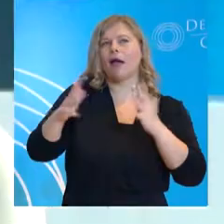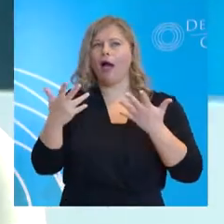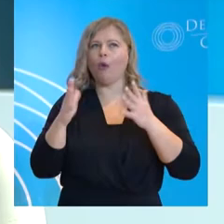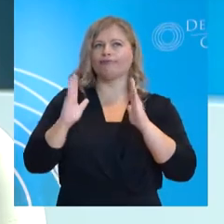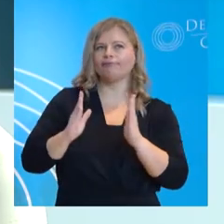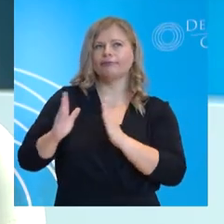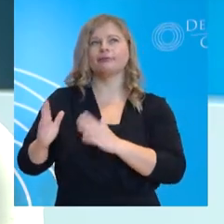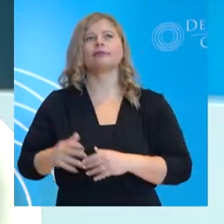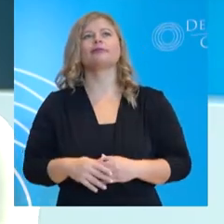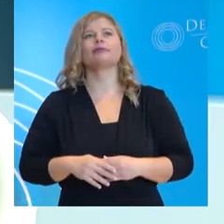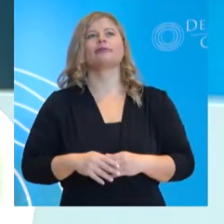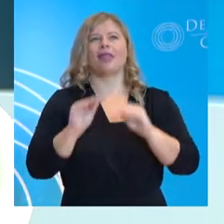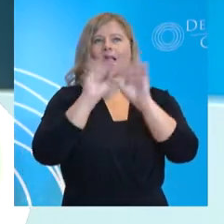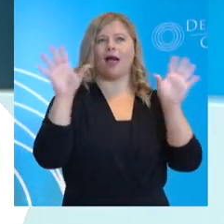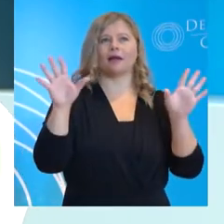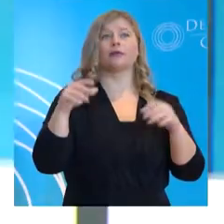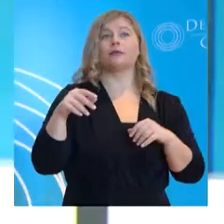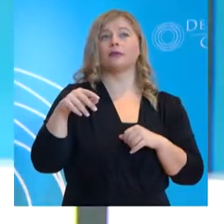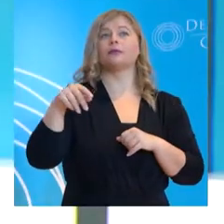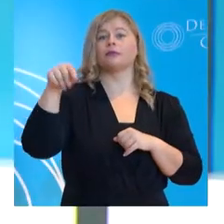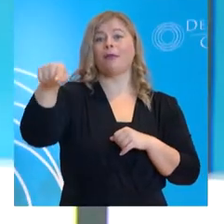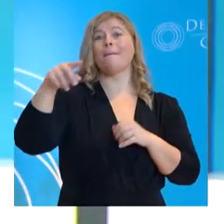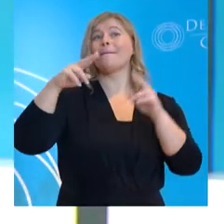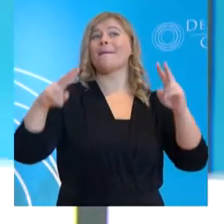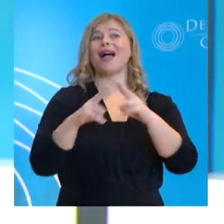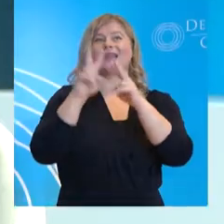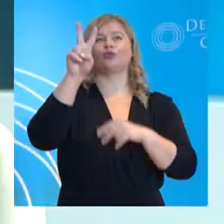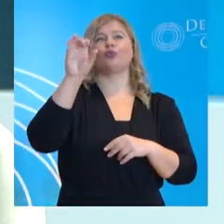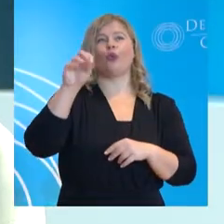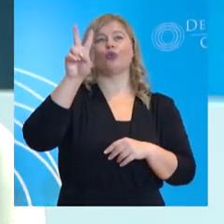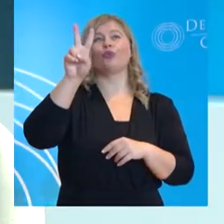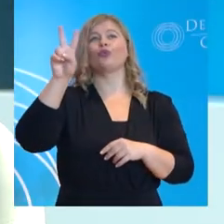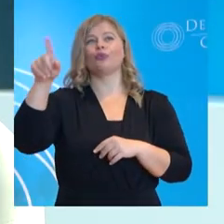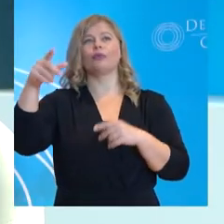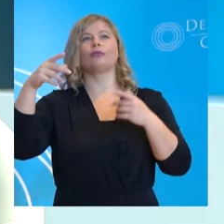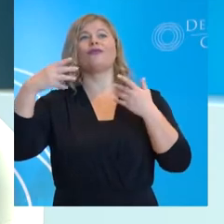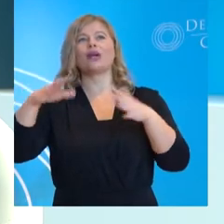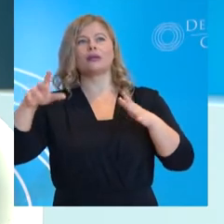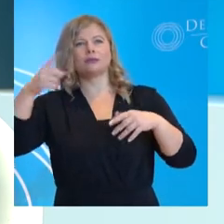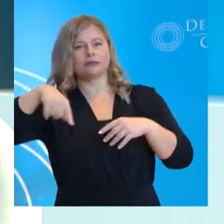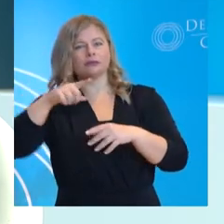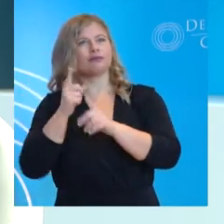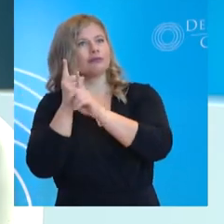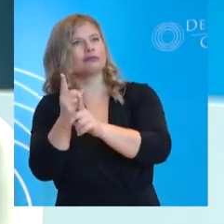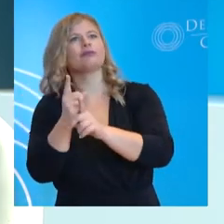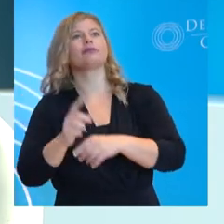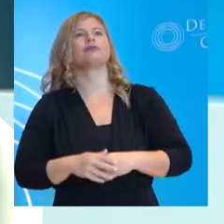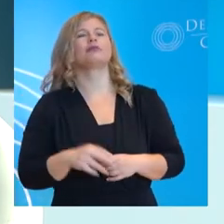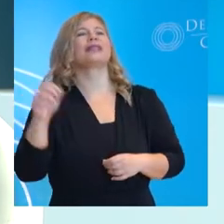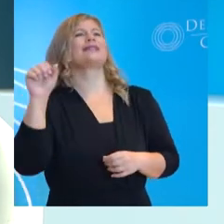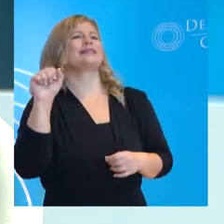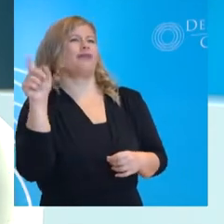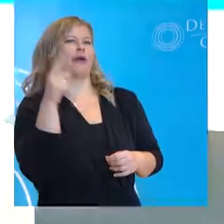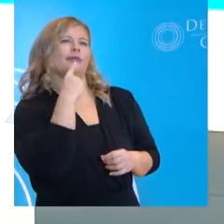repeated. Another topic, if I may. You did a very good job in Greece with the first wave of vaccination